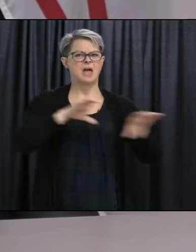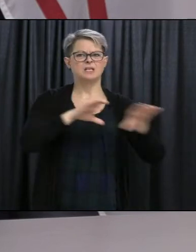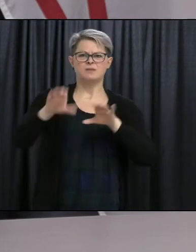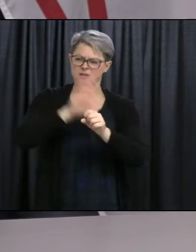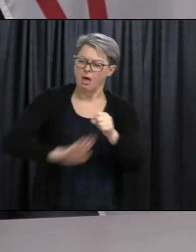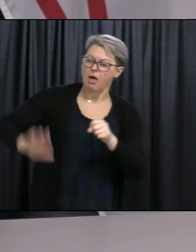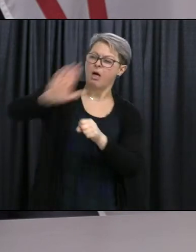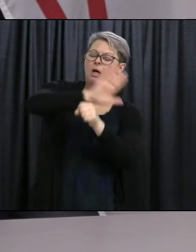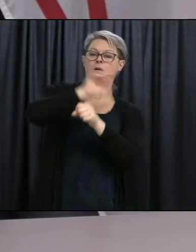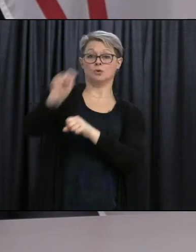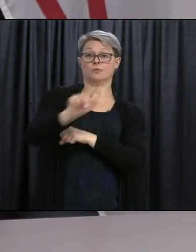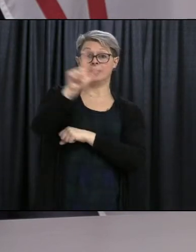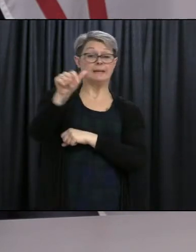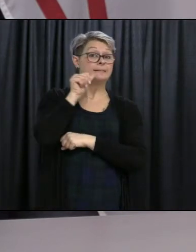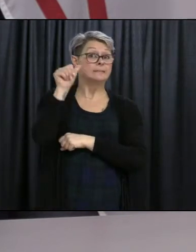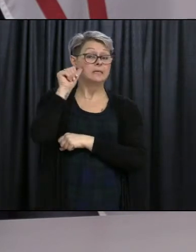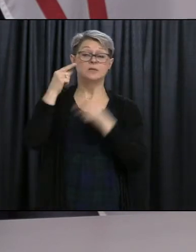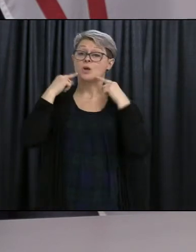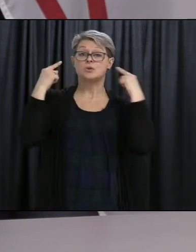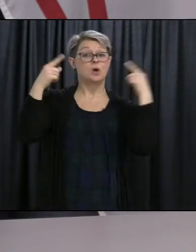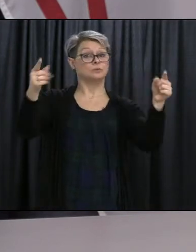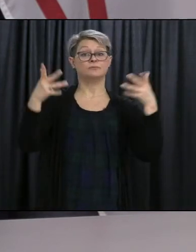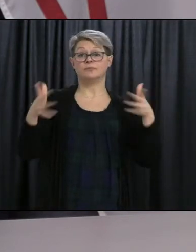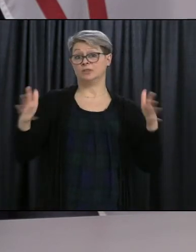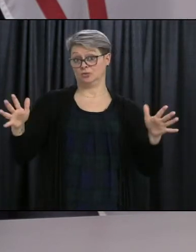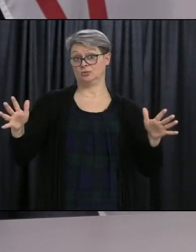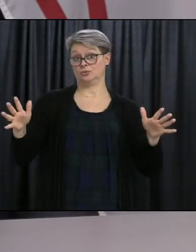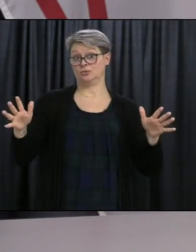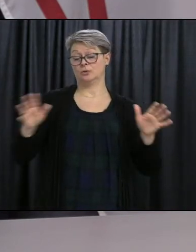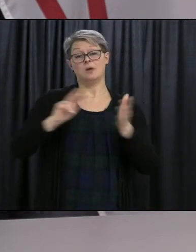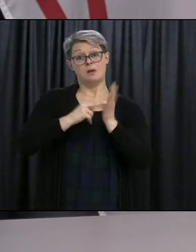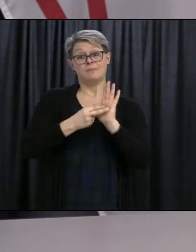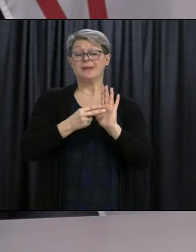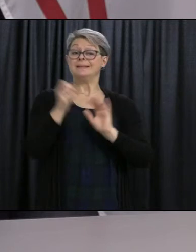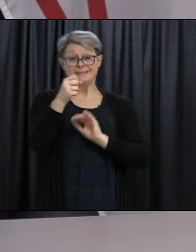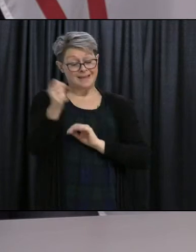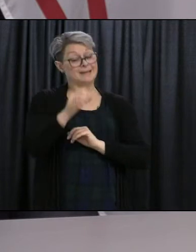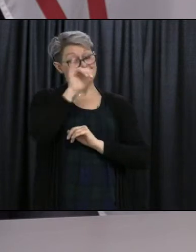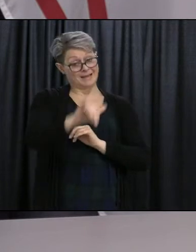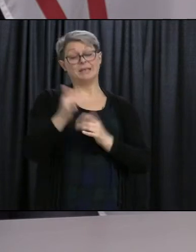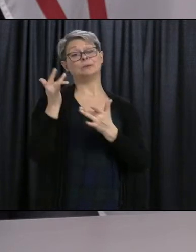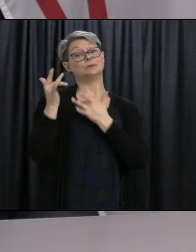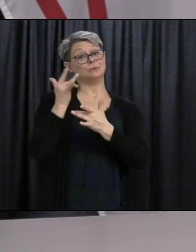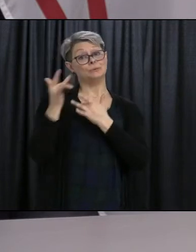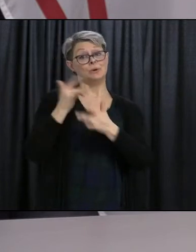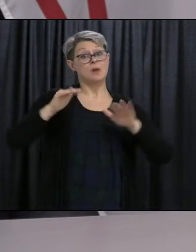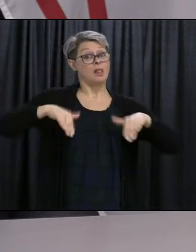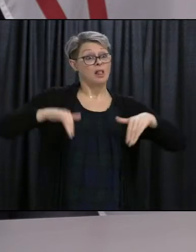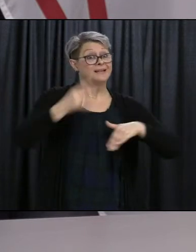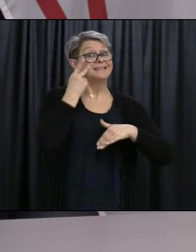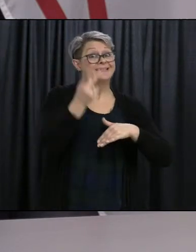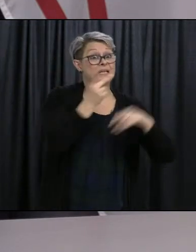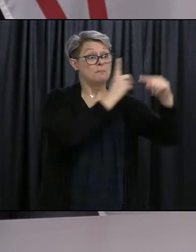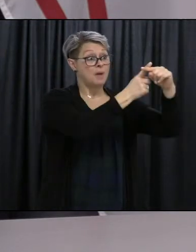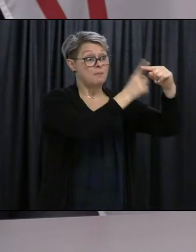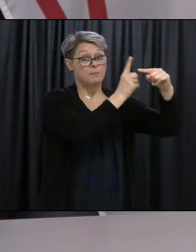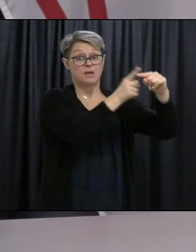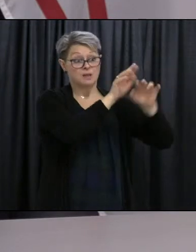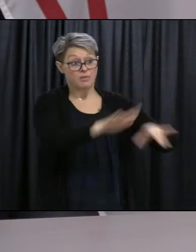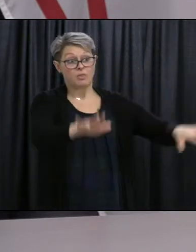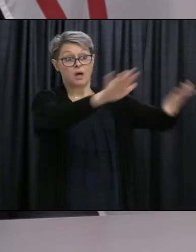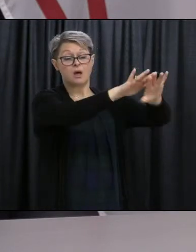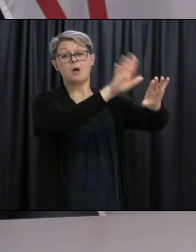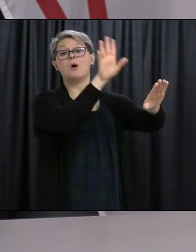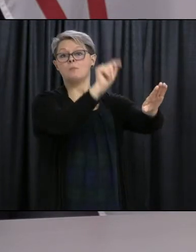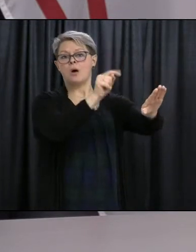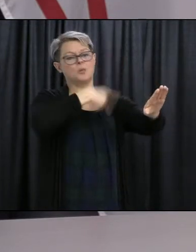across the province yesterday. So certainly those are concerns for us. We're not seeing cases there just yet, but